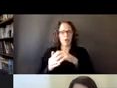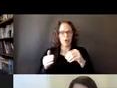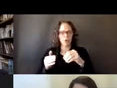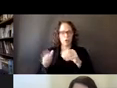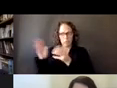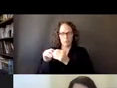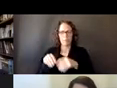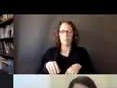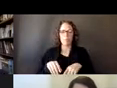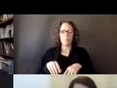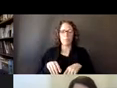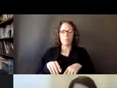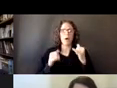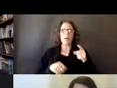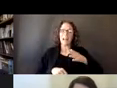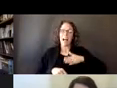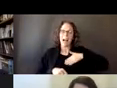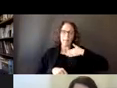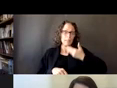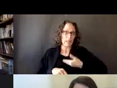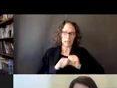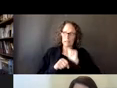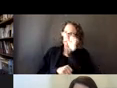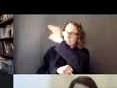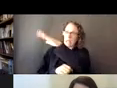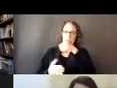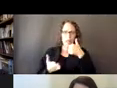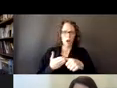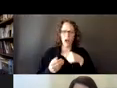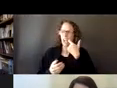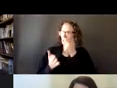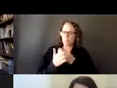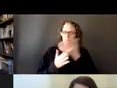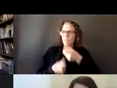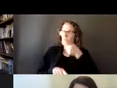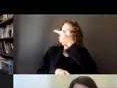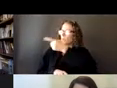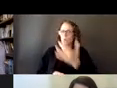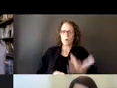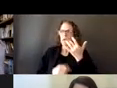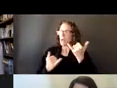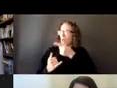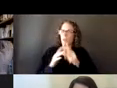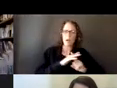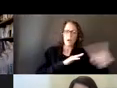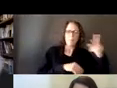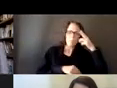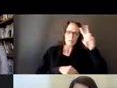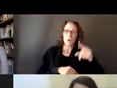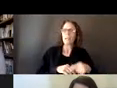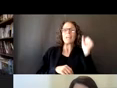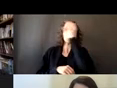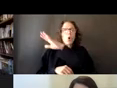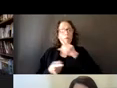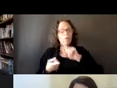writing a letter saying, I had just purchased them and they just ran away to Mexico. He's writing to a friend saying, hey, I need your help to go